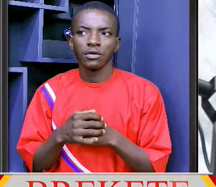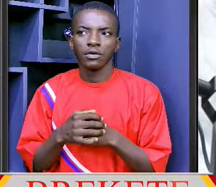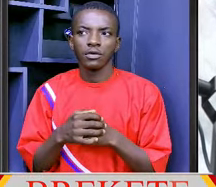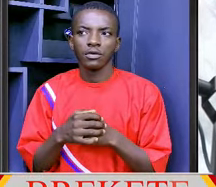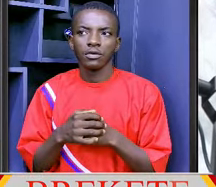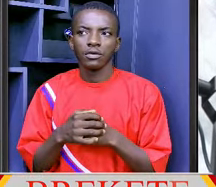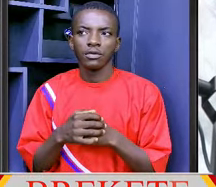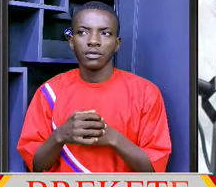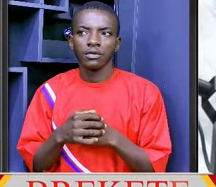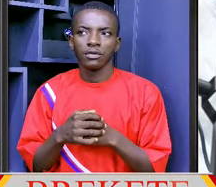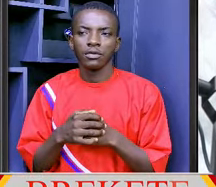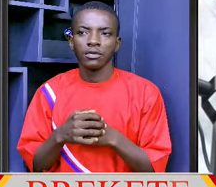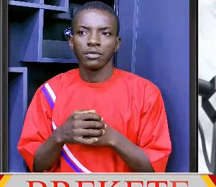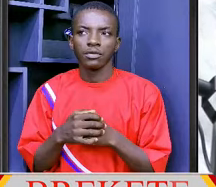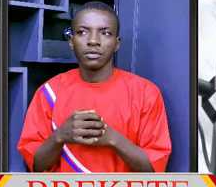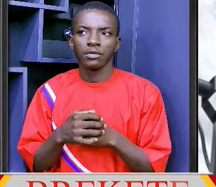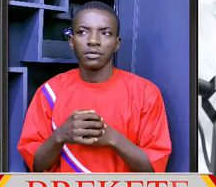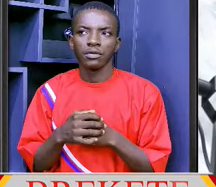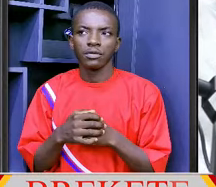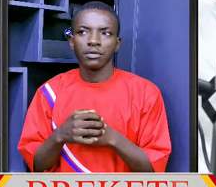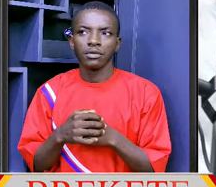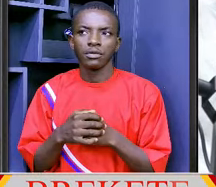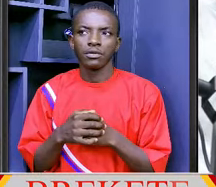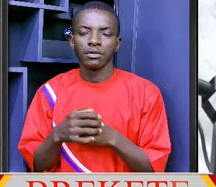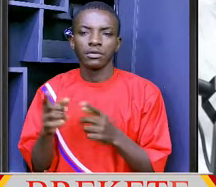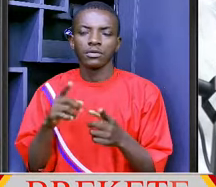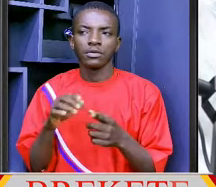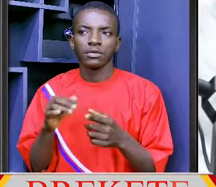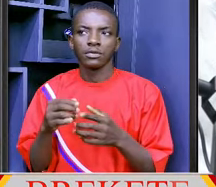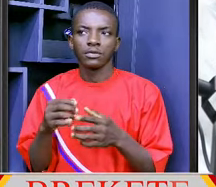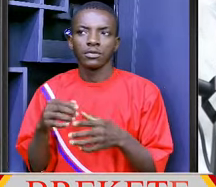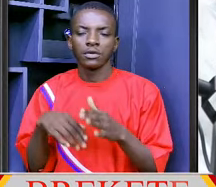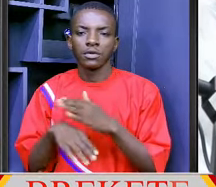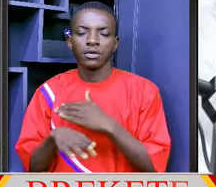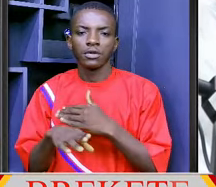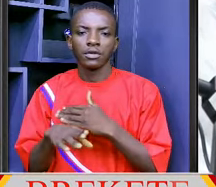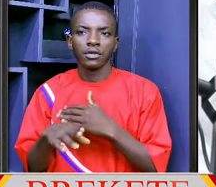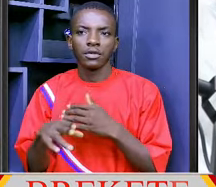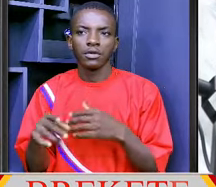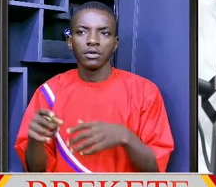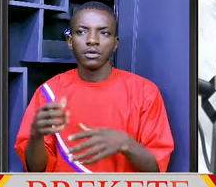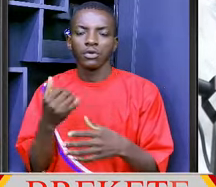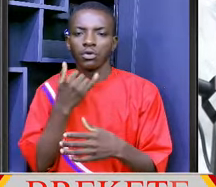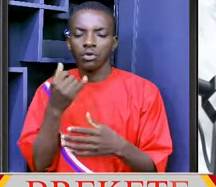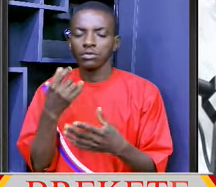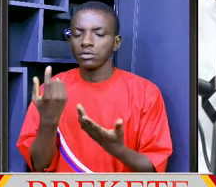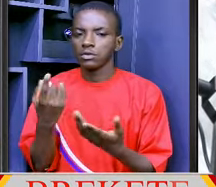years. My age catch me. I still have 13 years to serve. I enter work in a. Wrong